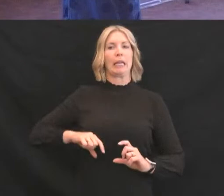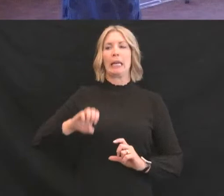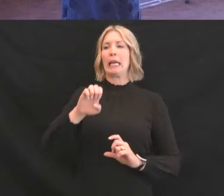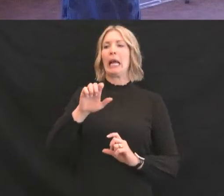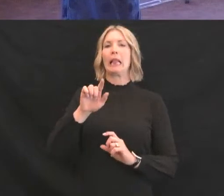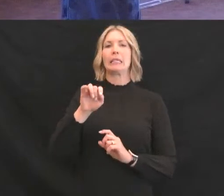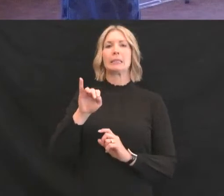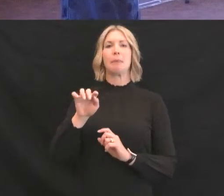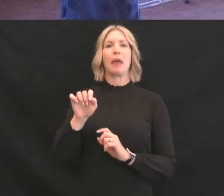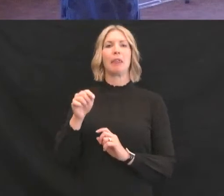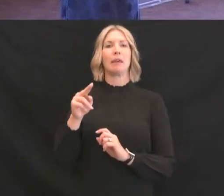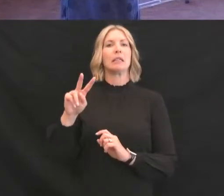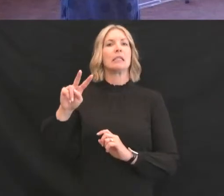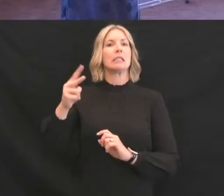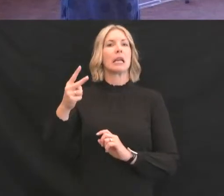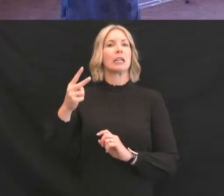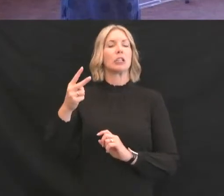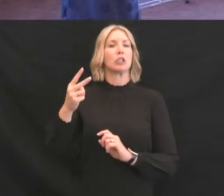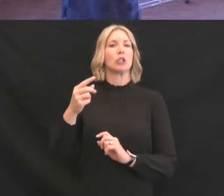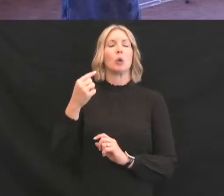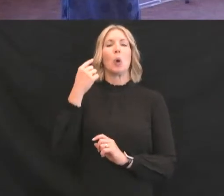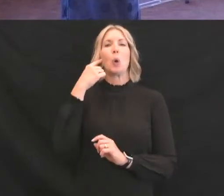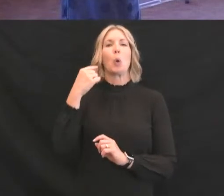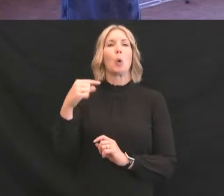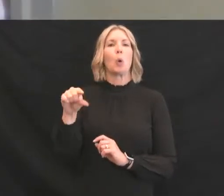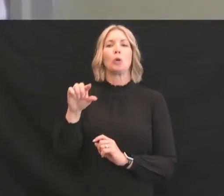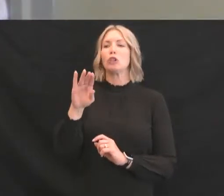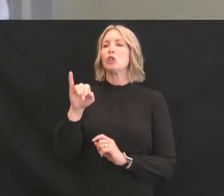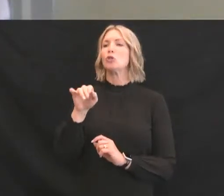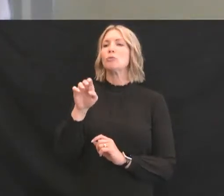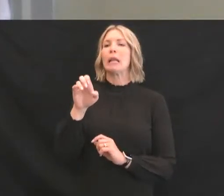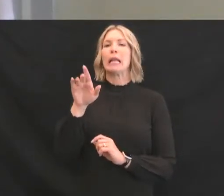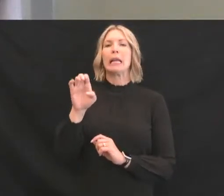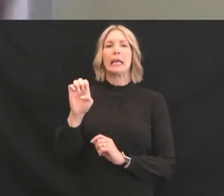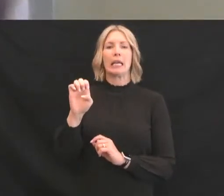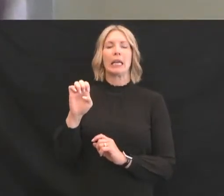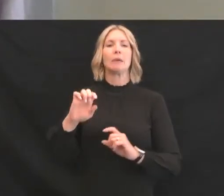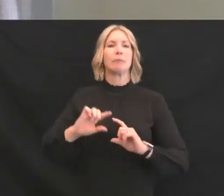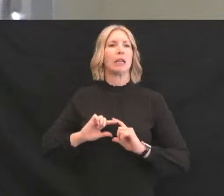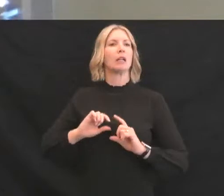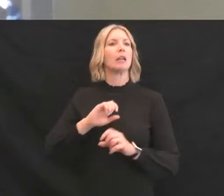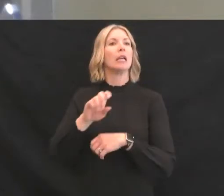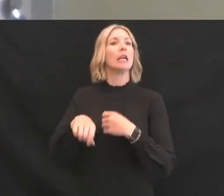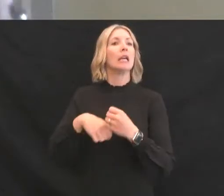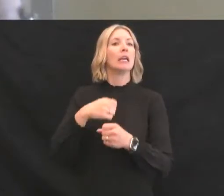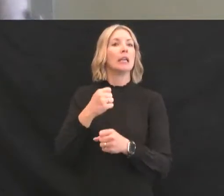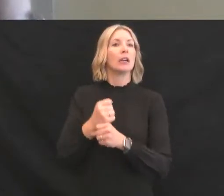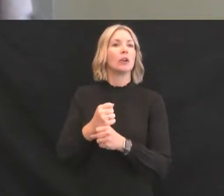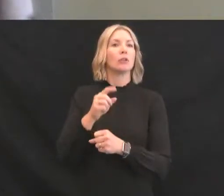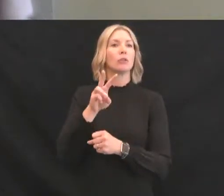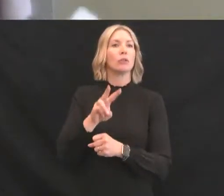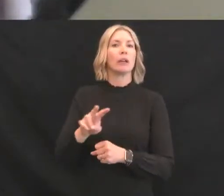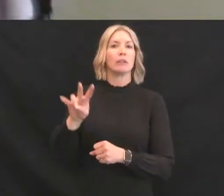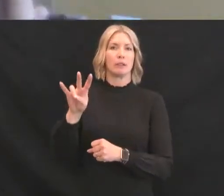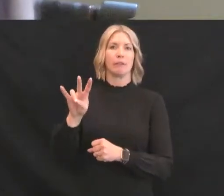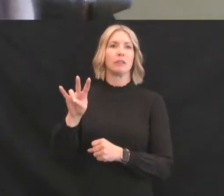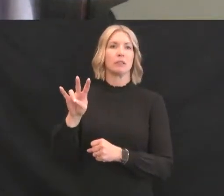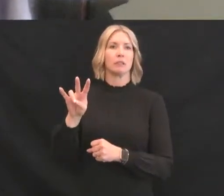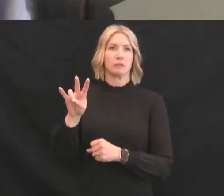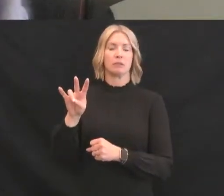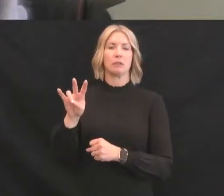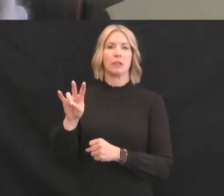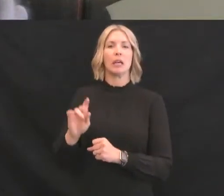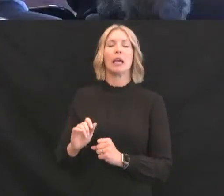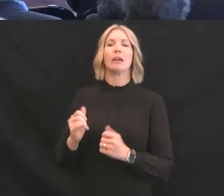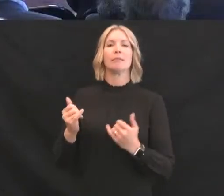into the Order of Canada in 2002. To receive the Order of Newfoundland and Labrador, Robert